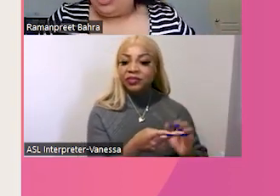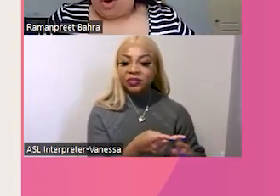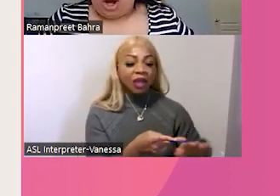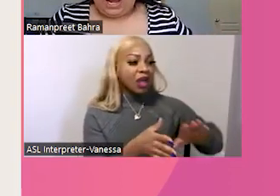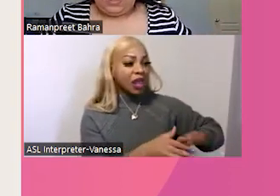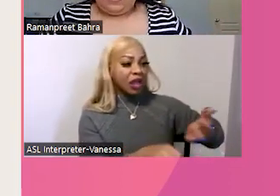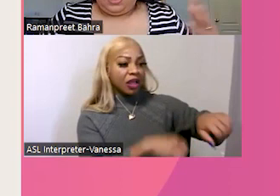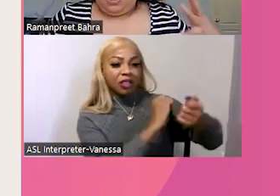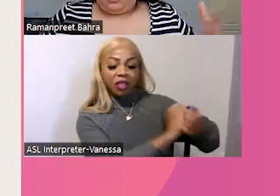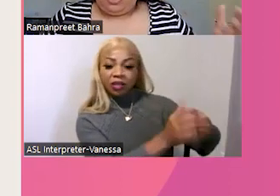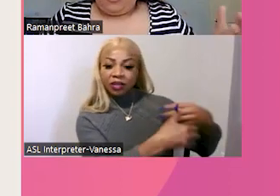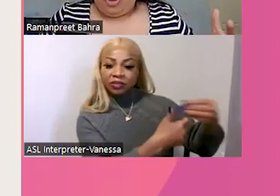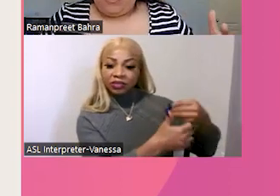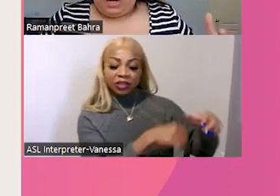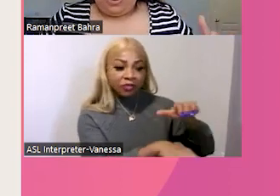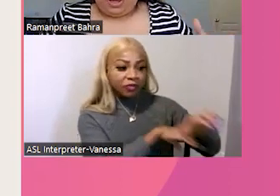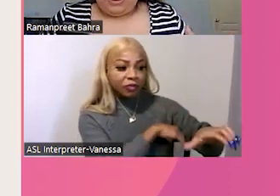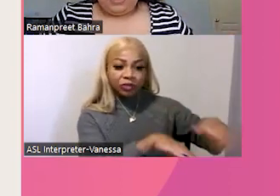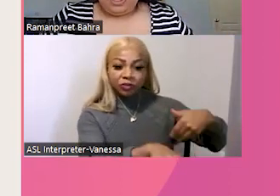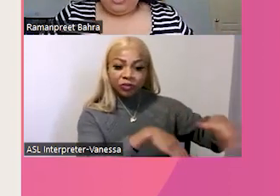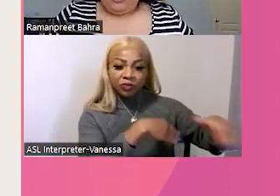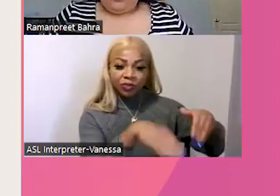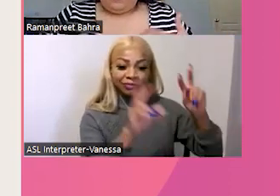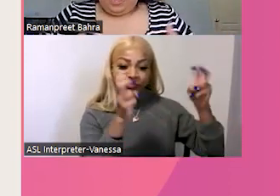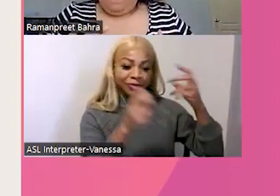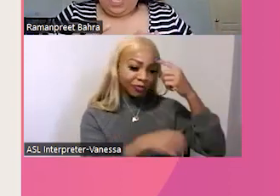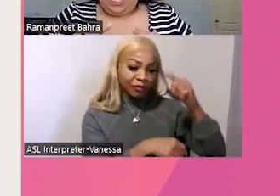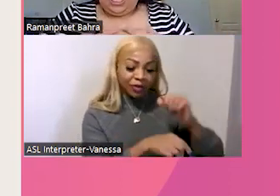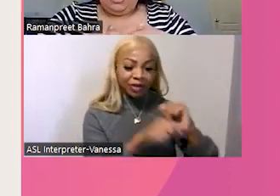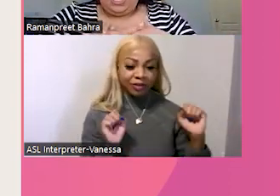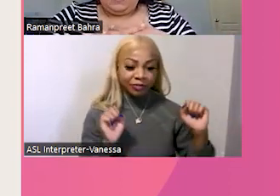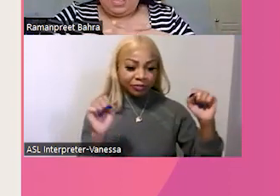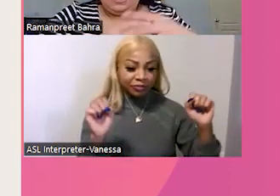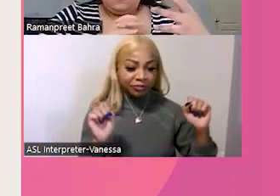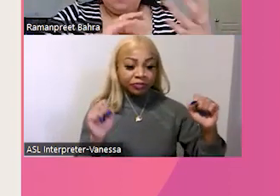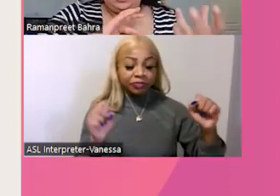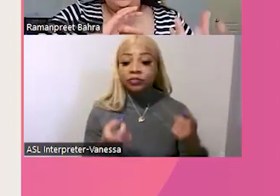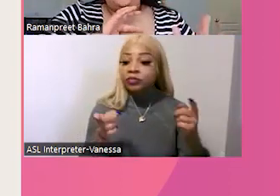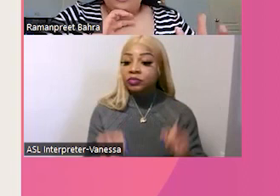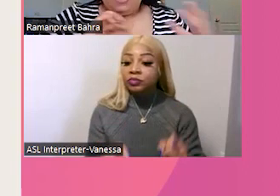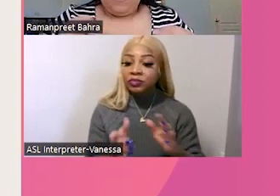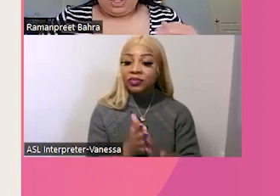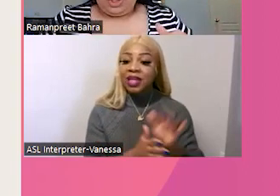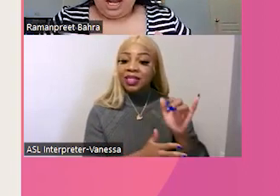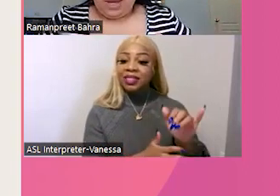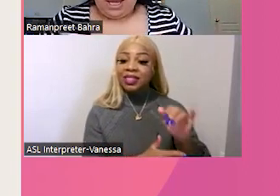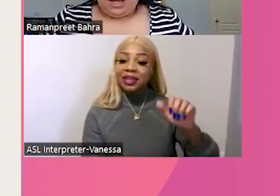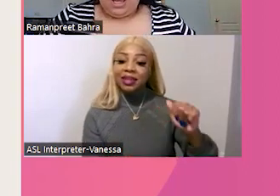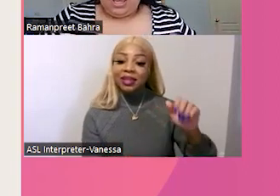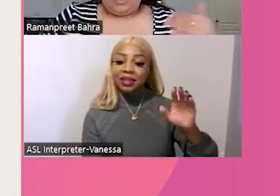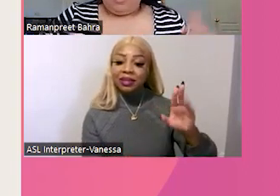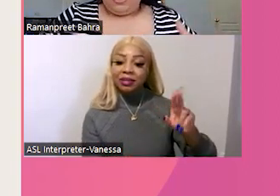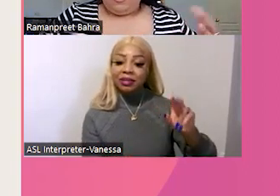her to walk as a form of exercise. So what's happening here is that this abuse of fat